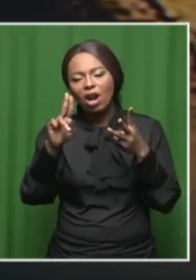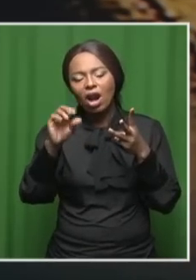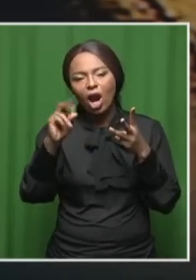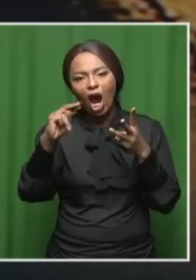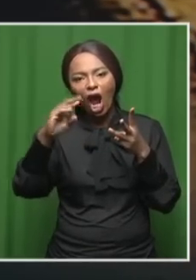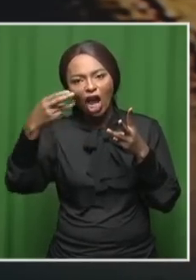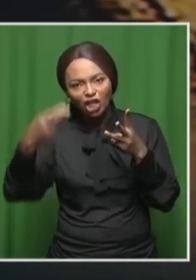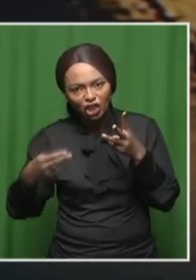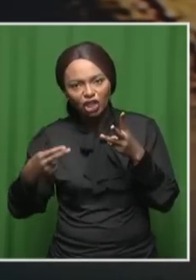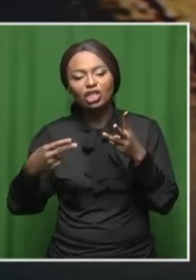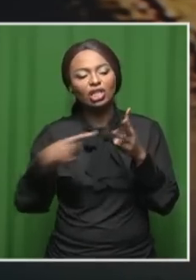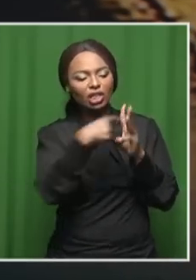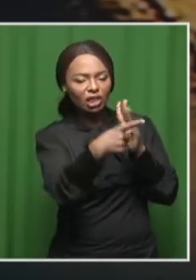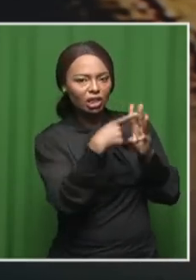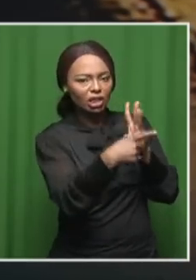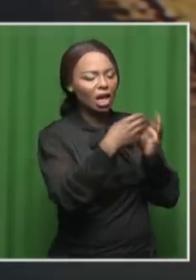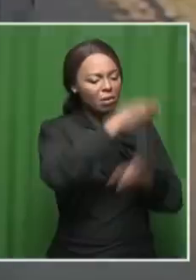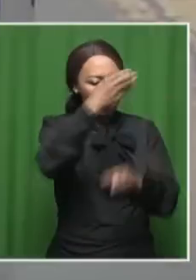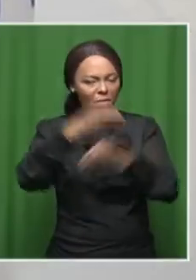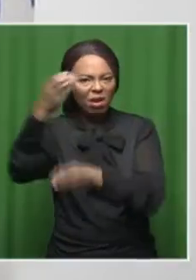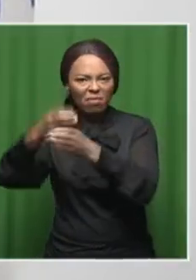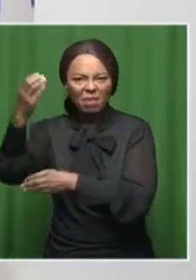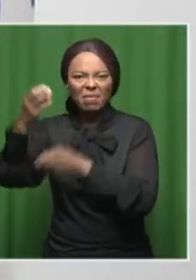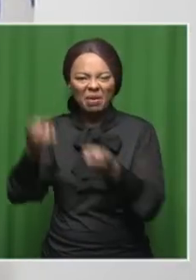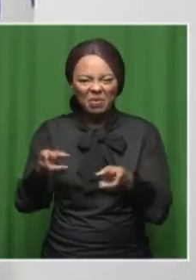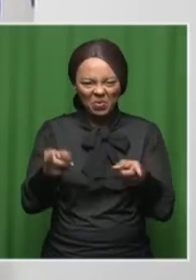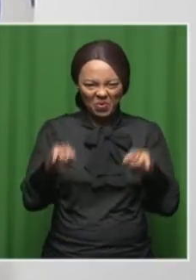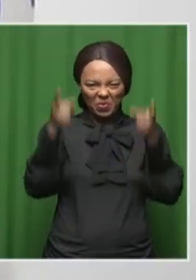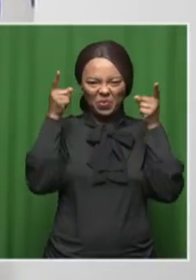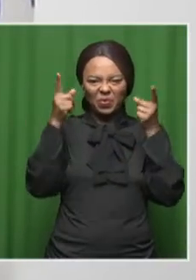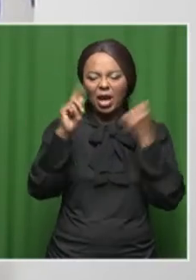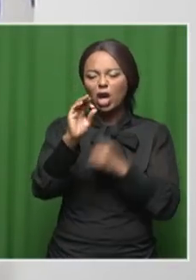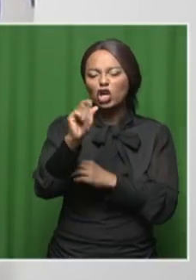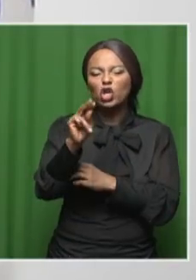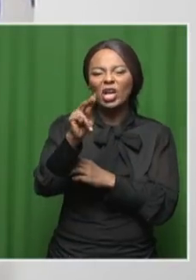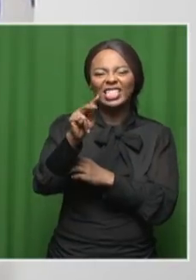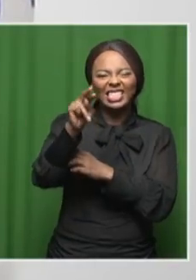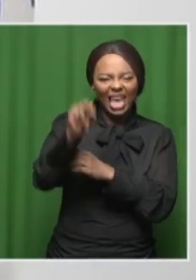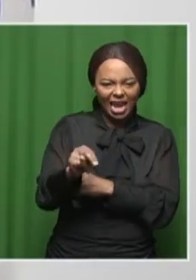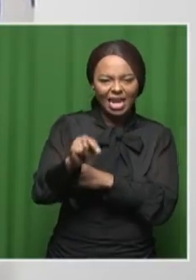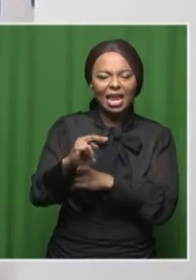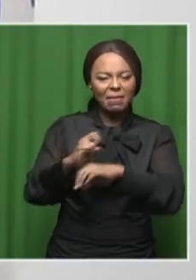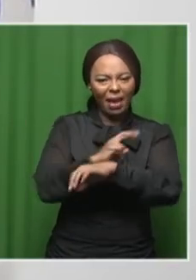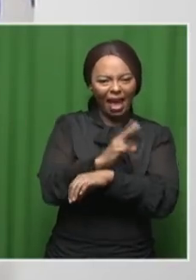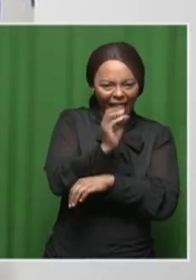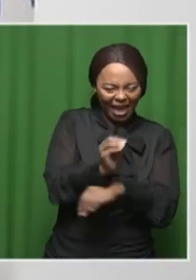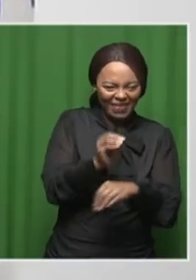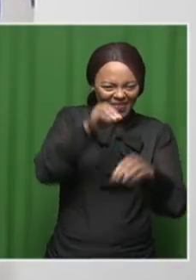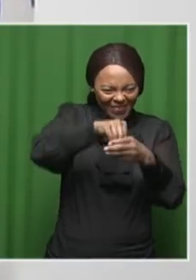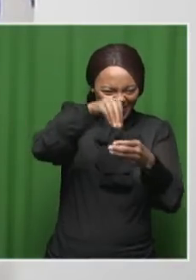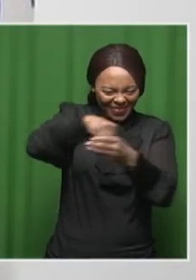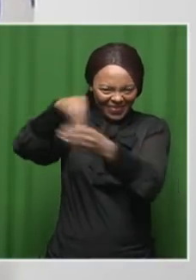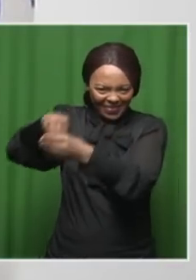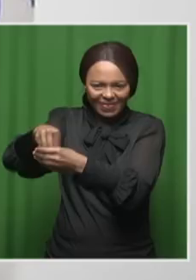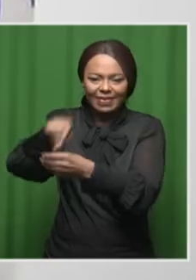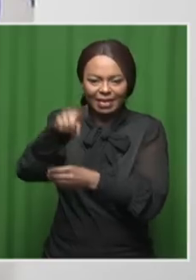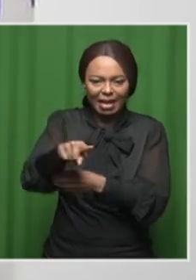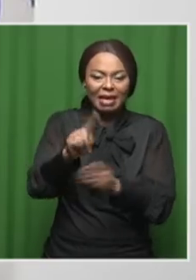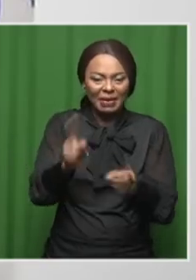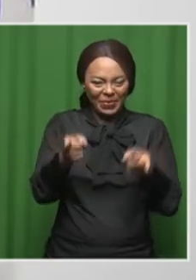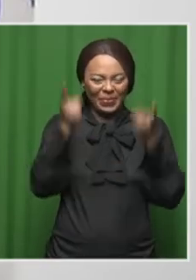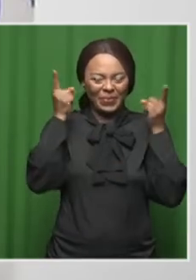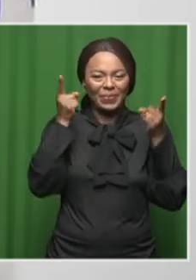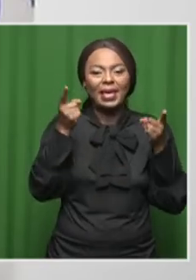been found to have high levels of toxins. We've been putting the photos up of those that have been withdrawn. Those are the ones. So please